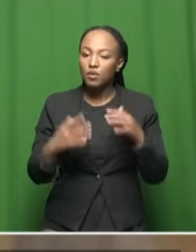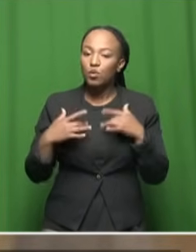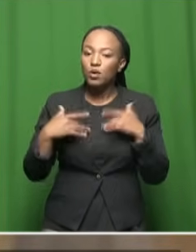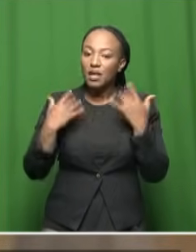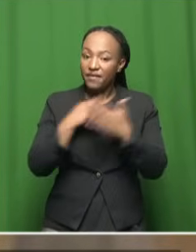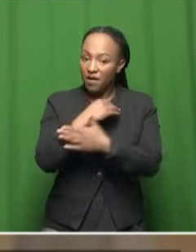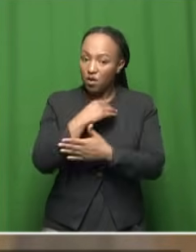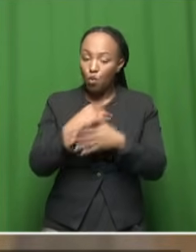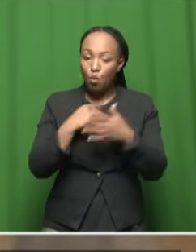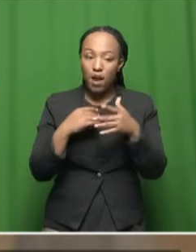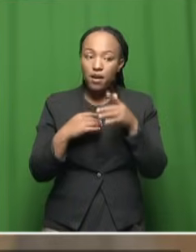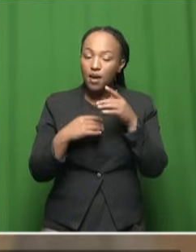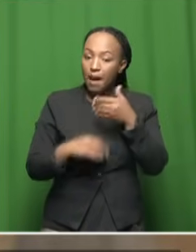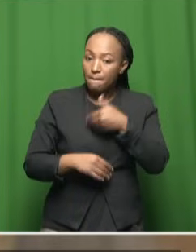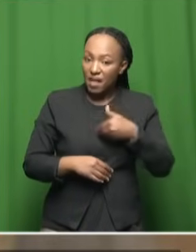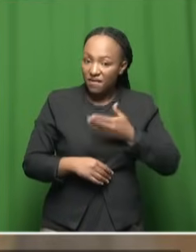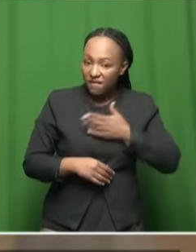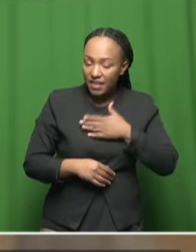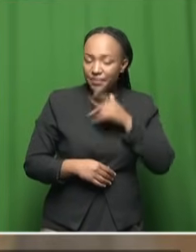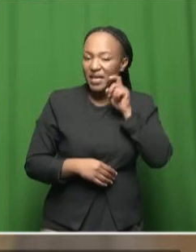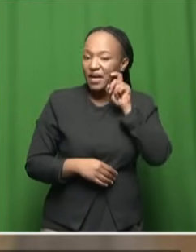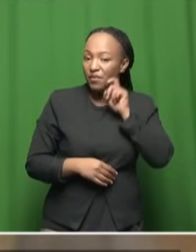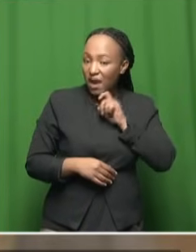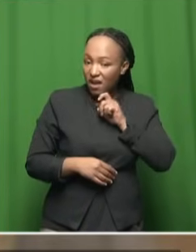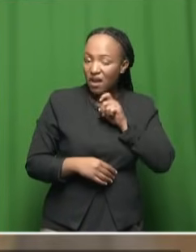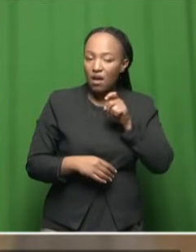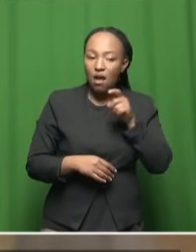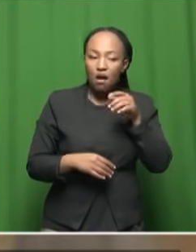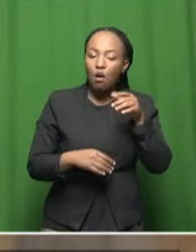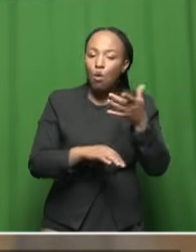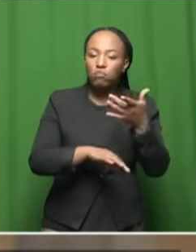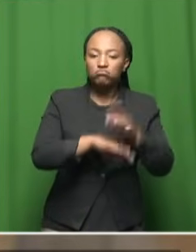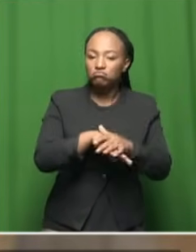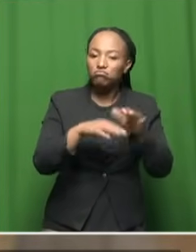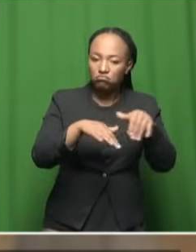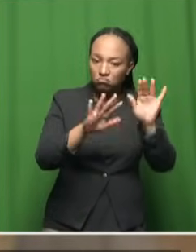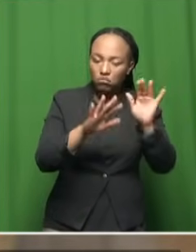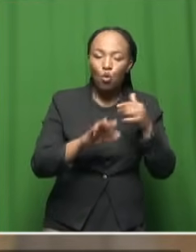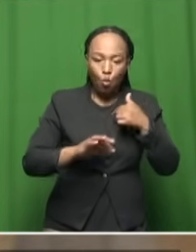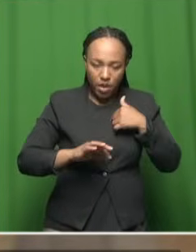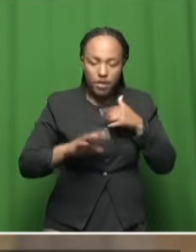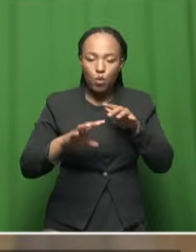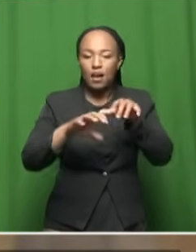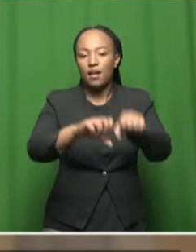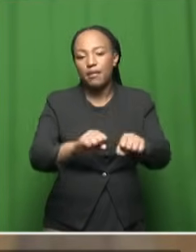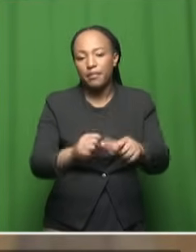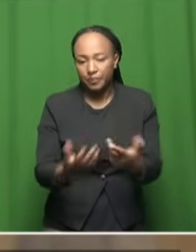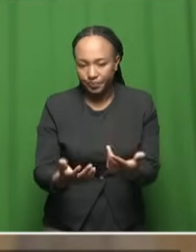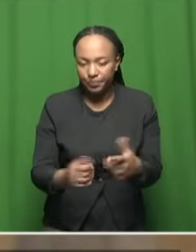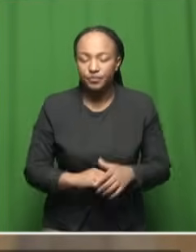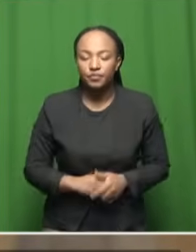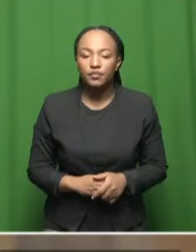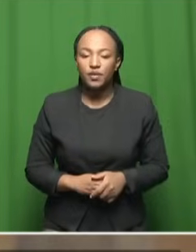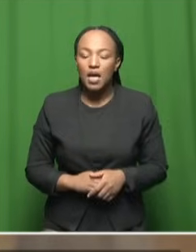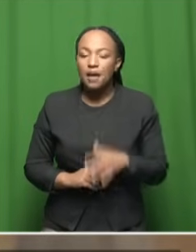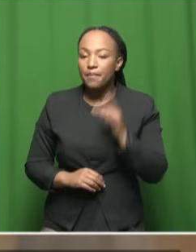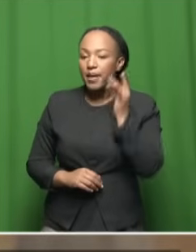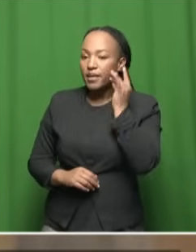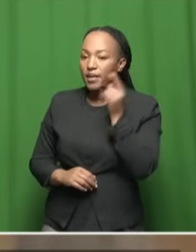our parents and our grandparents go, we're going to be left with this. So, yeah. So what I hear you saying is that